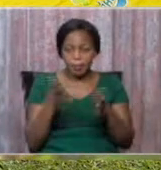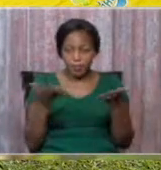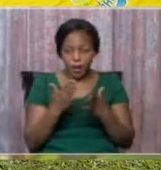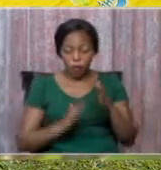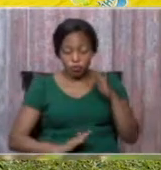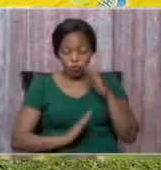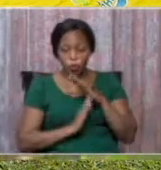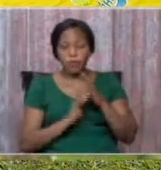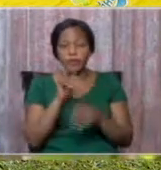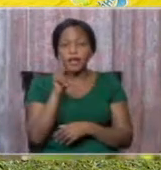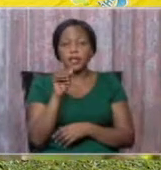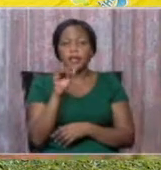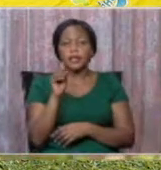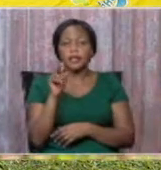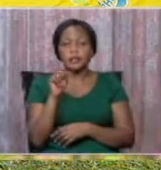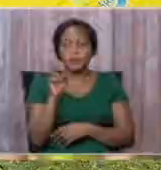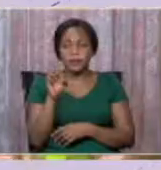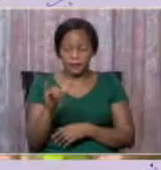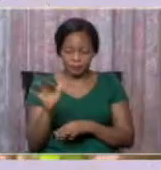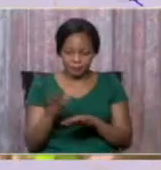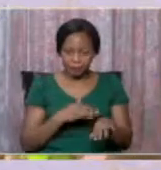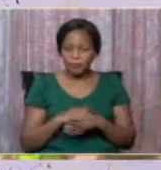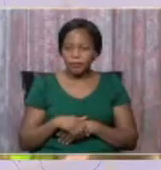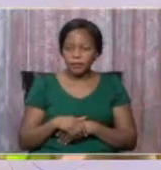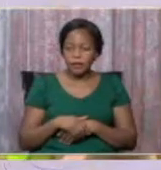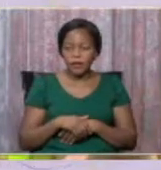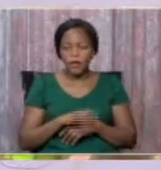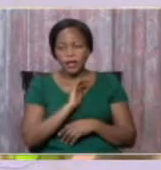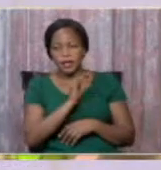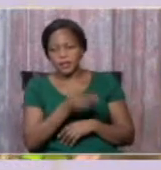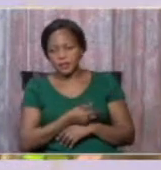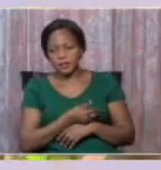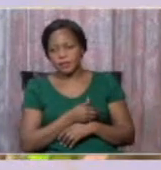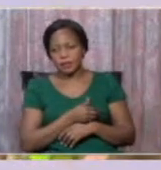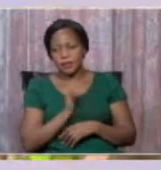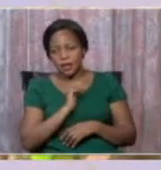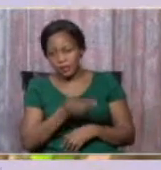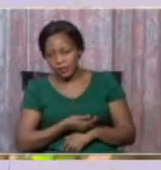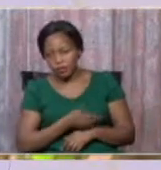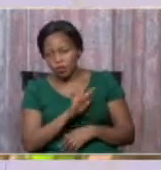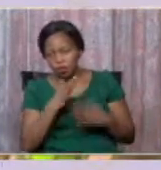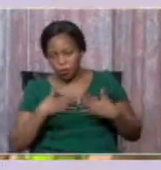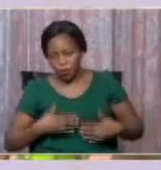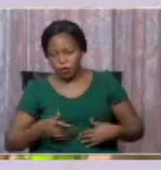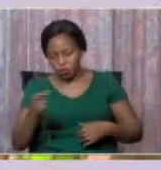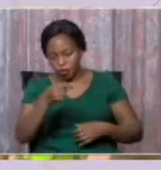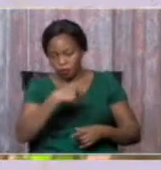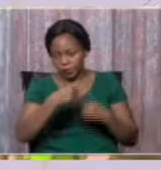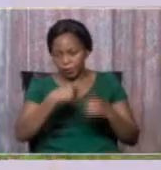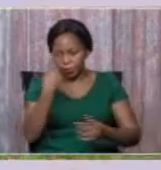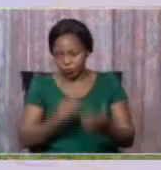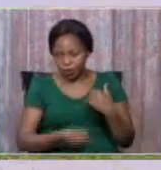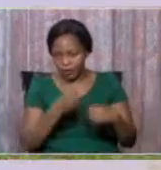Nakawiye Tierra, and this is our female body. And these are some of the changes that happen